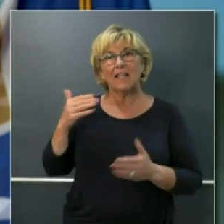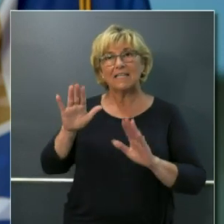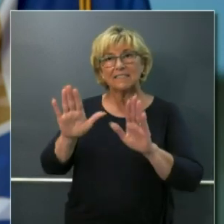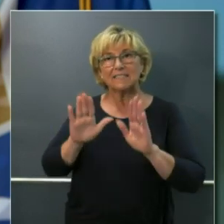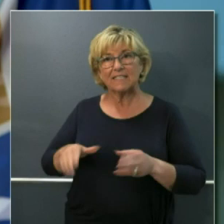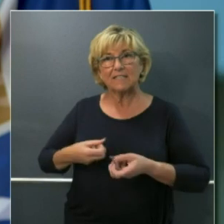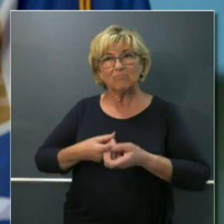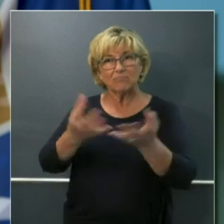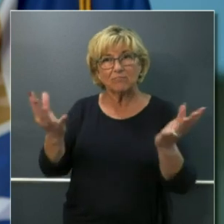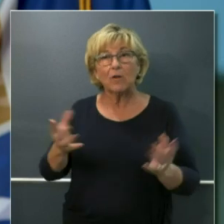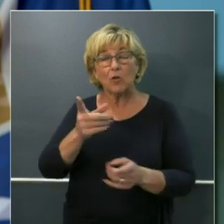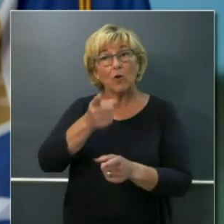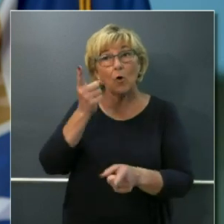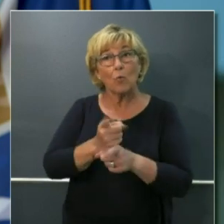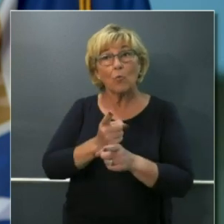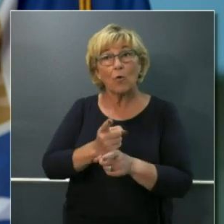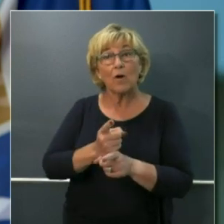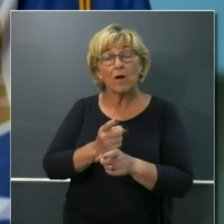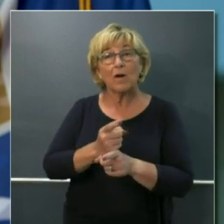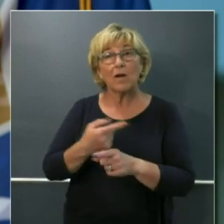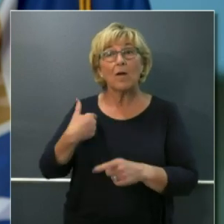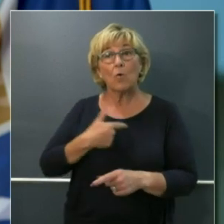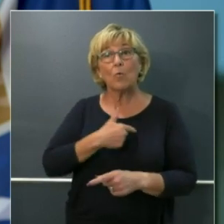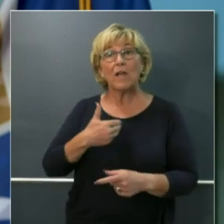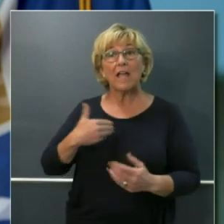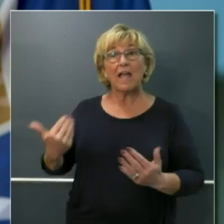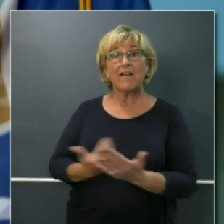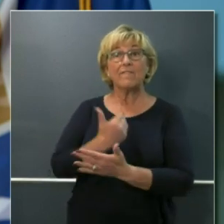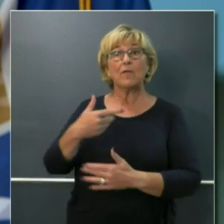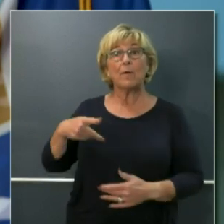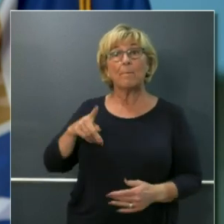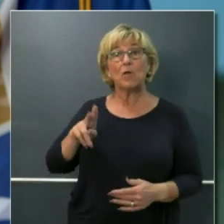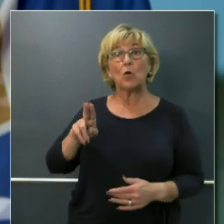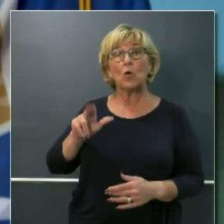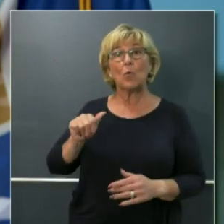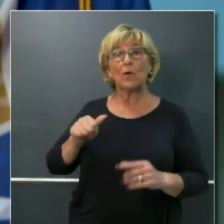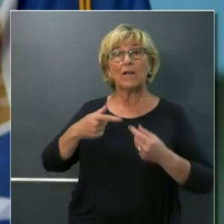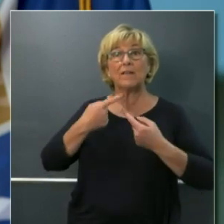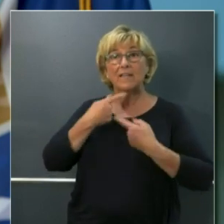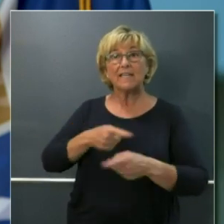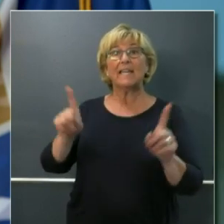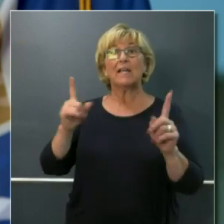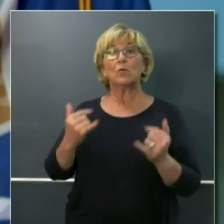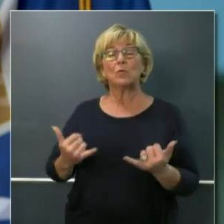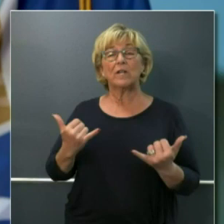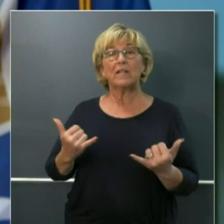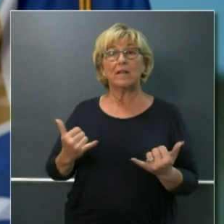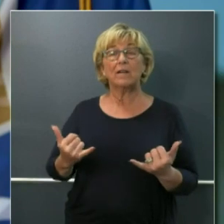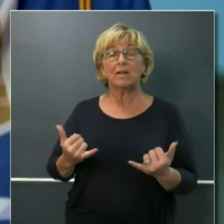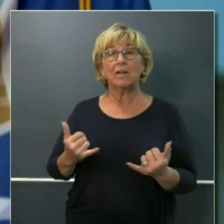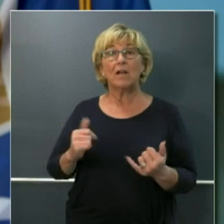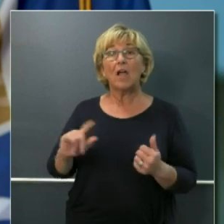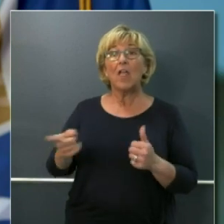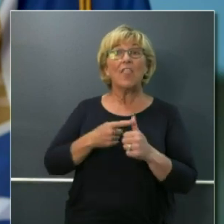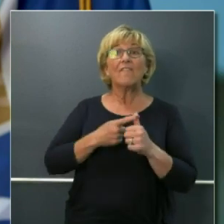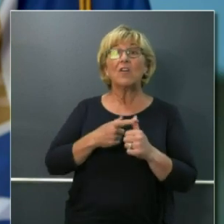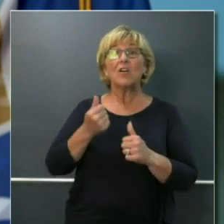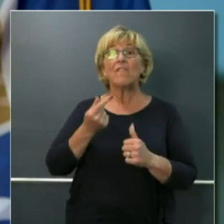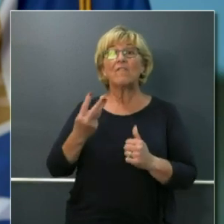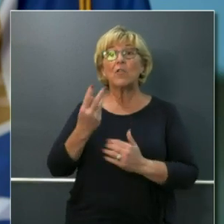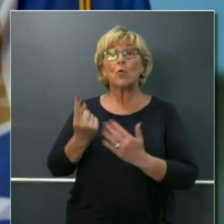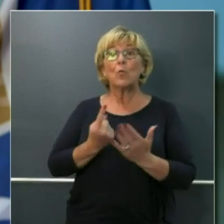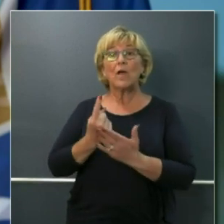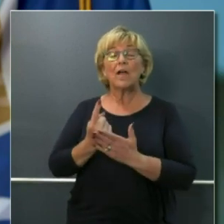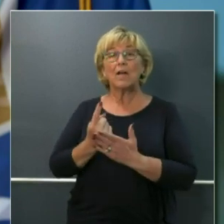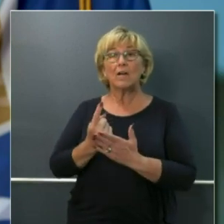Sunday. So you're correct. We have the PUAs up today, and not surprising, the first few hours, we've got